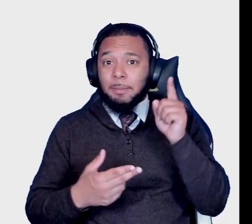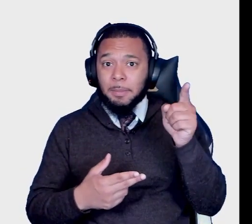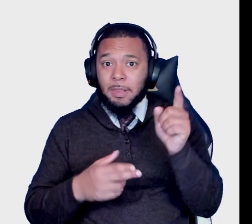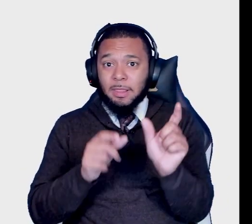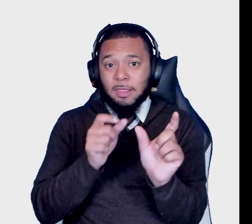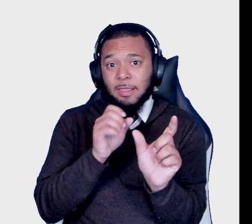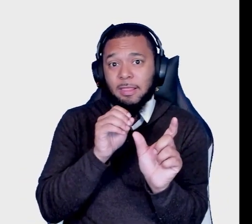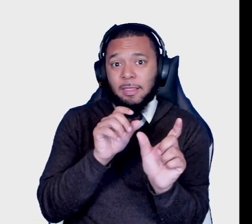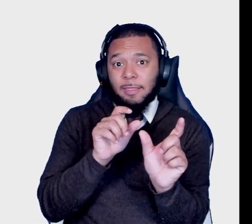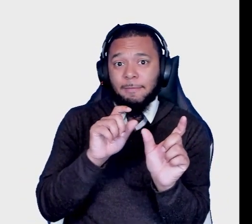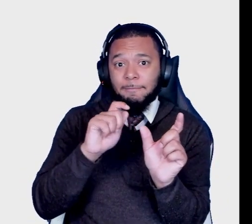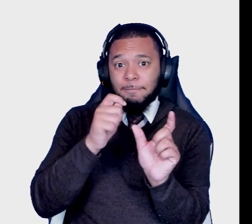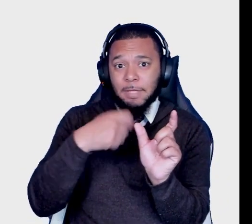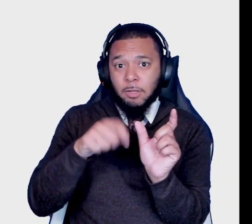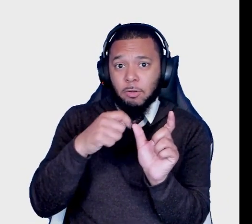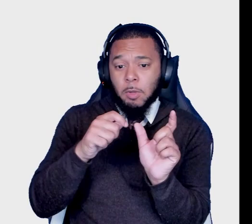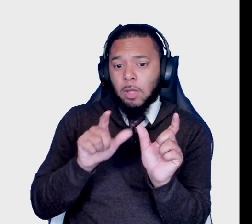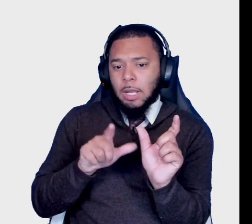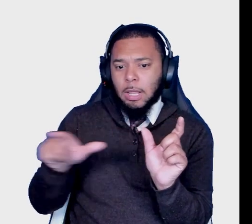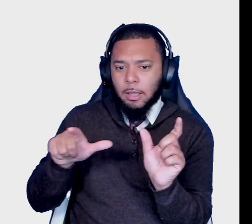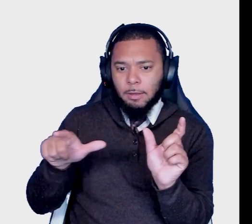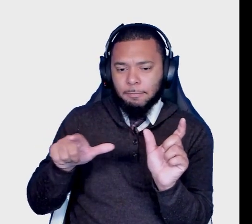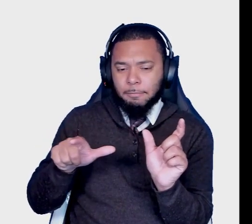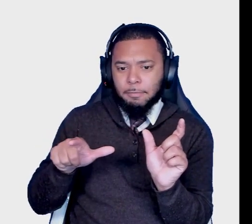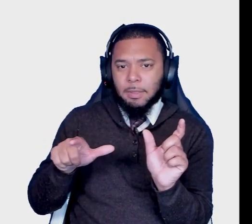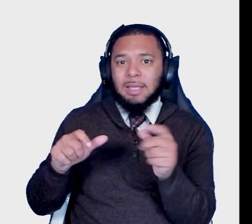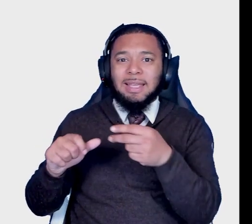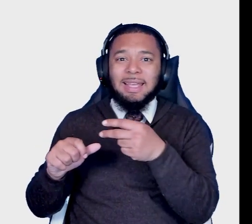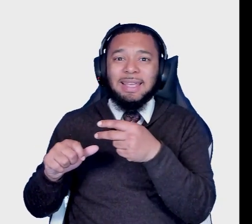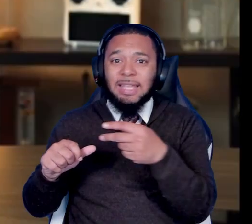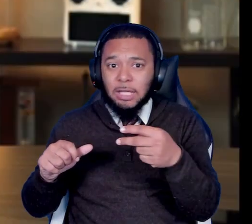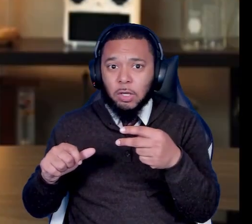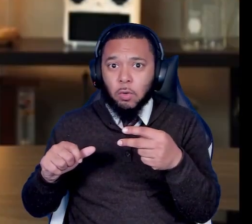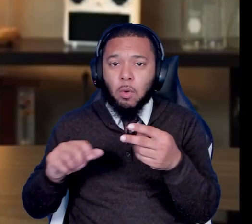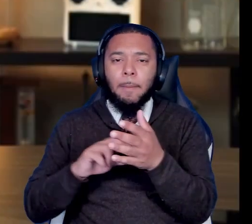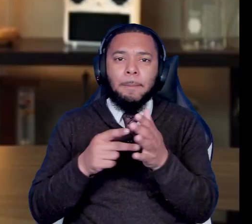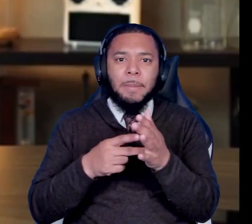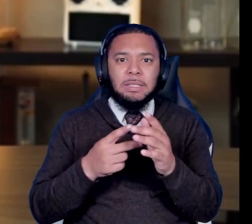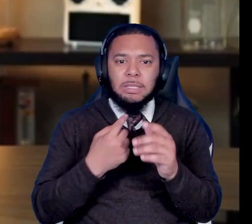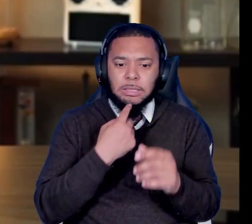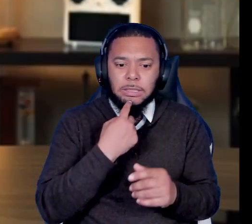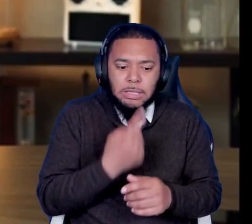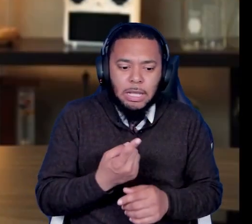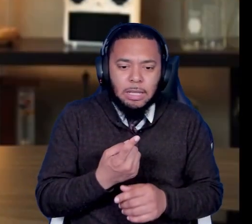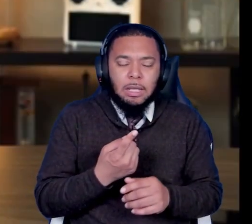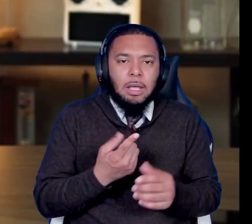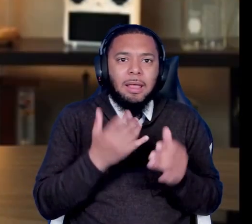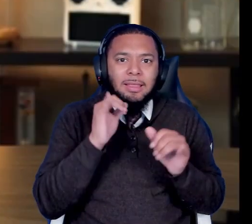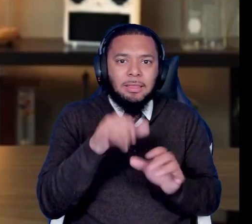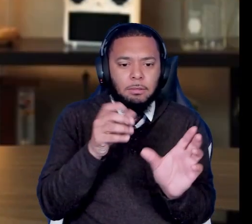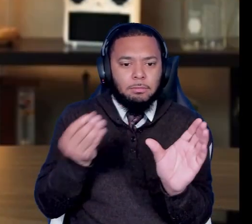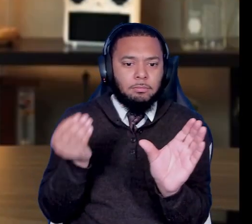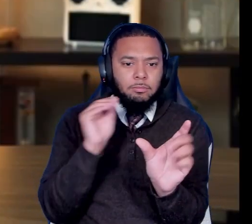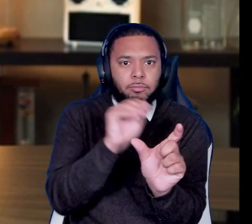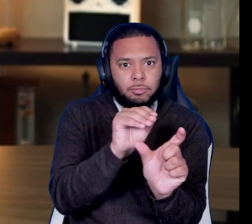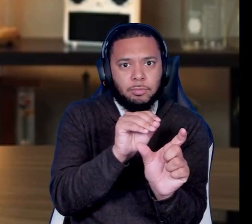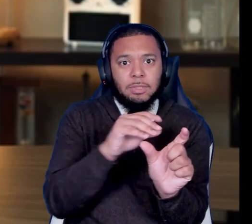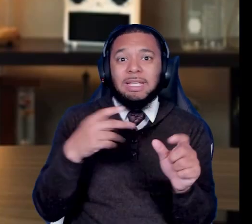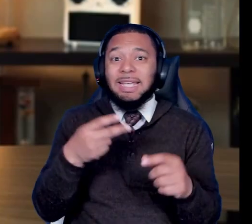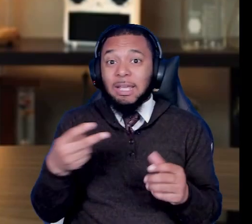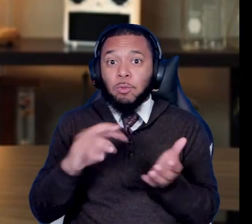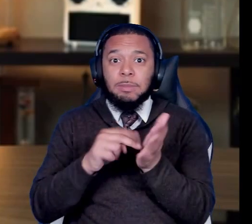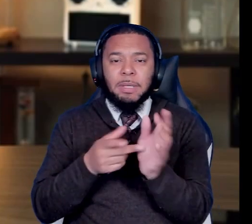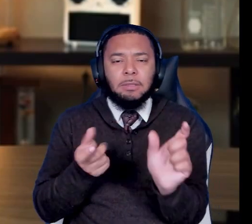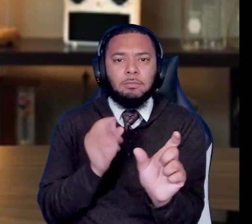on the left side. Equals assigns value, just like in math class, x equals 3